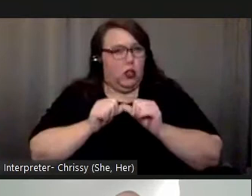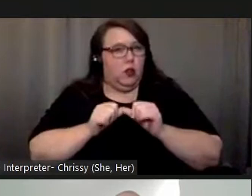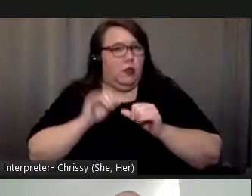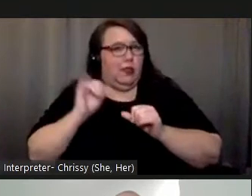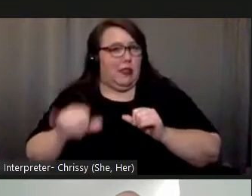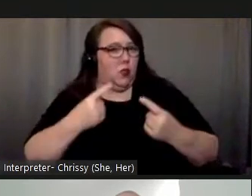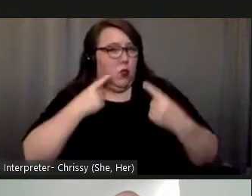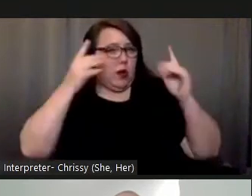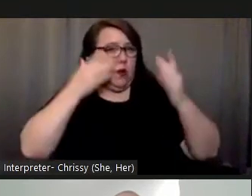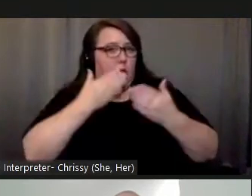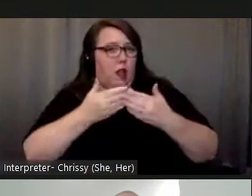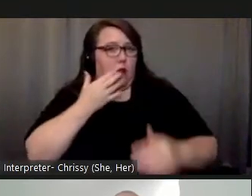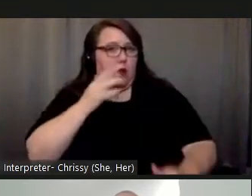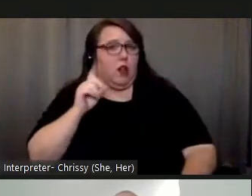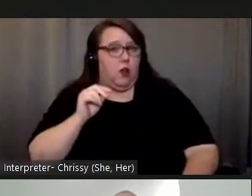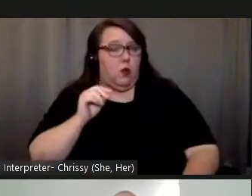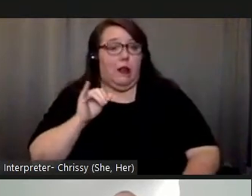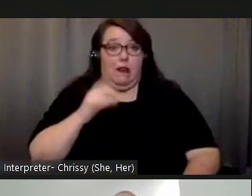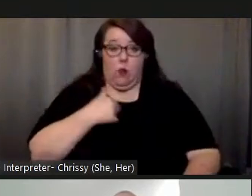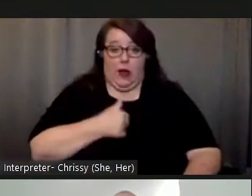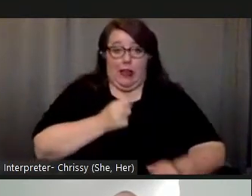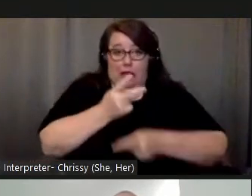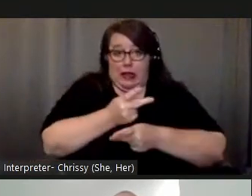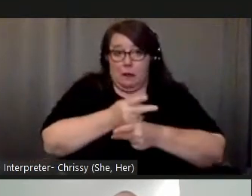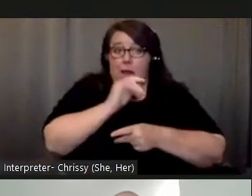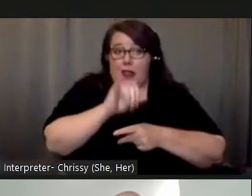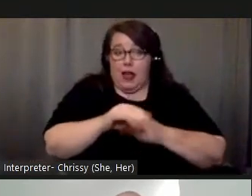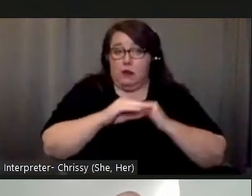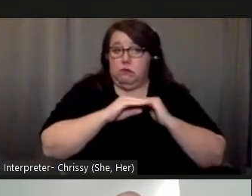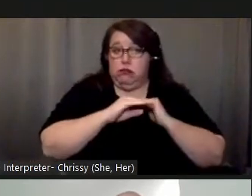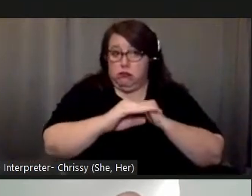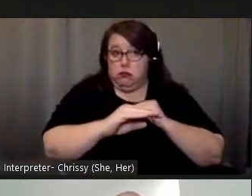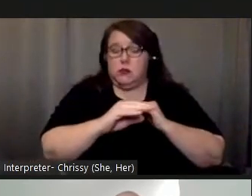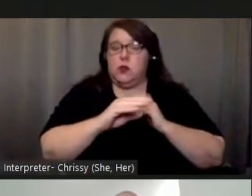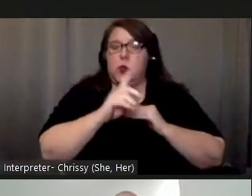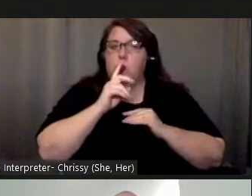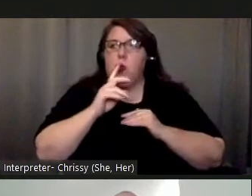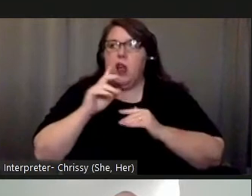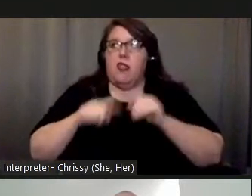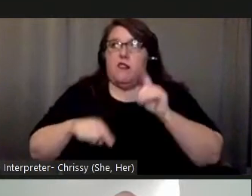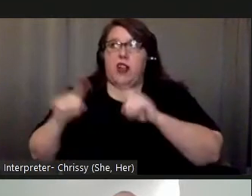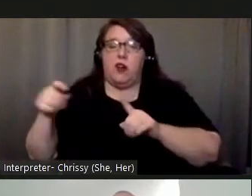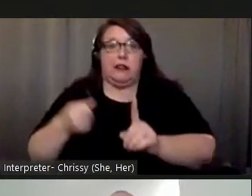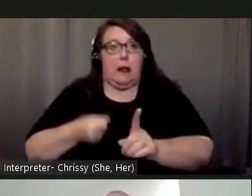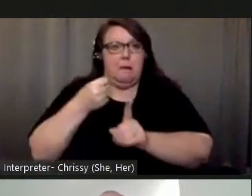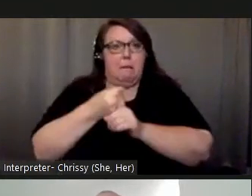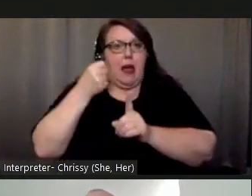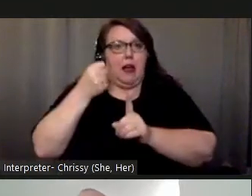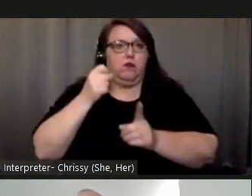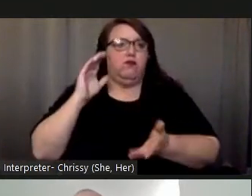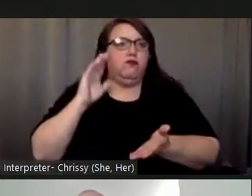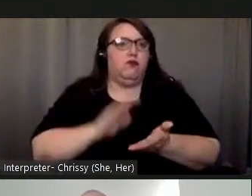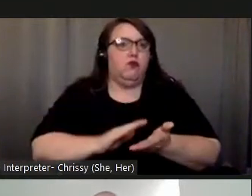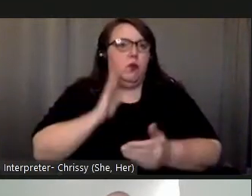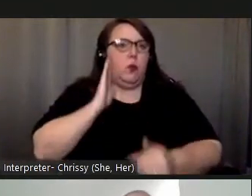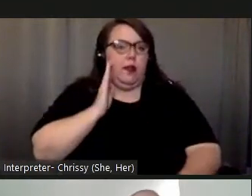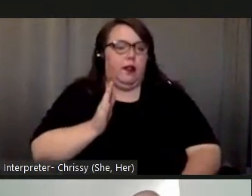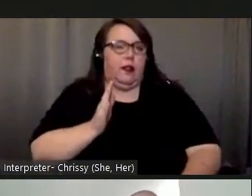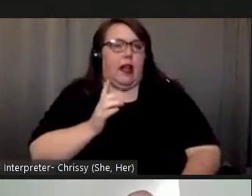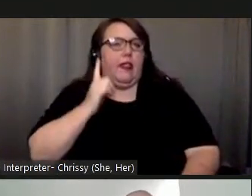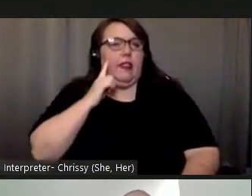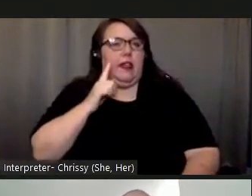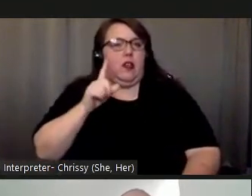well in Colorado right now, if we're able to maintain those, we actually see very little impact from the variant. And that's really because we can overcome, I think, some of